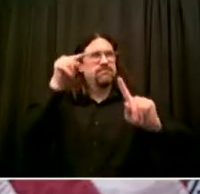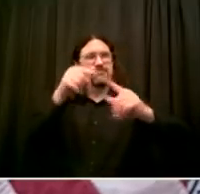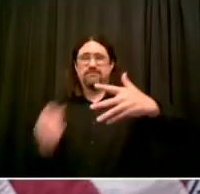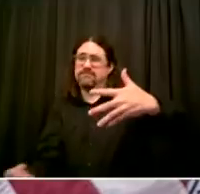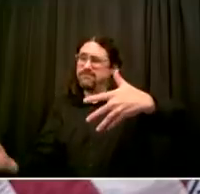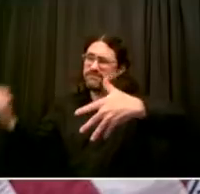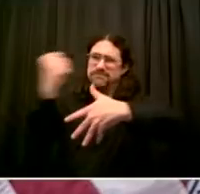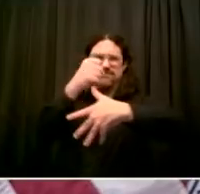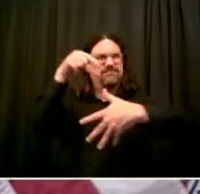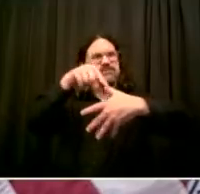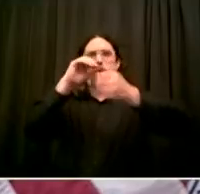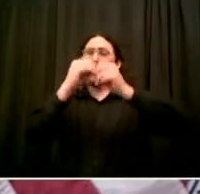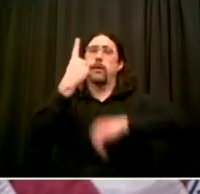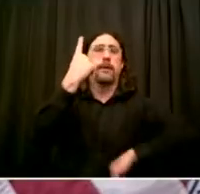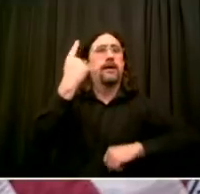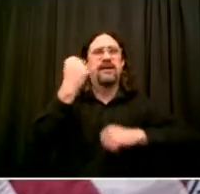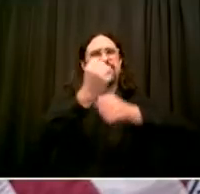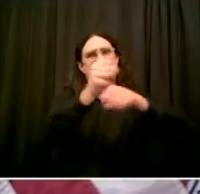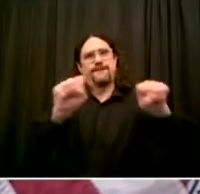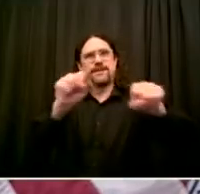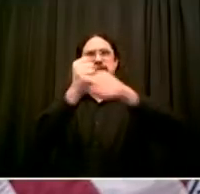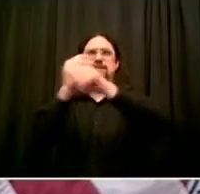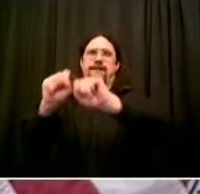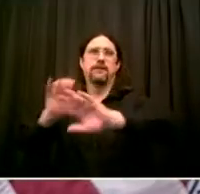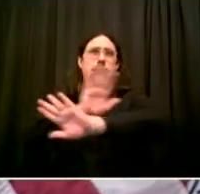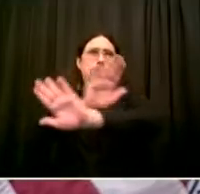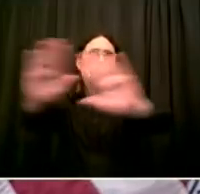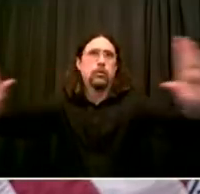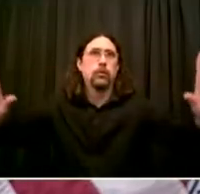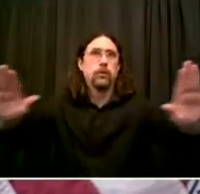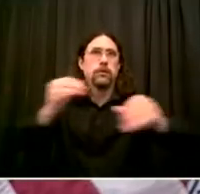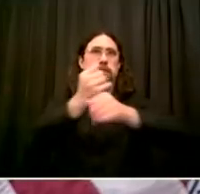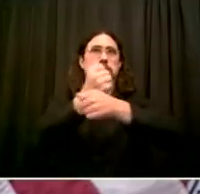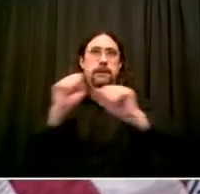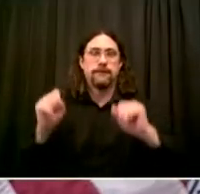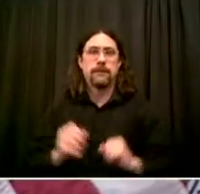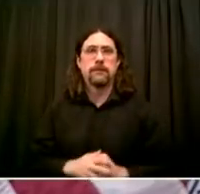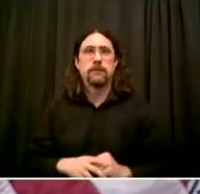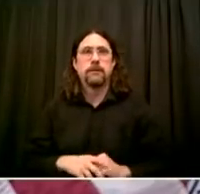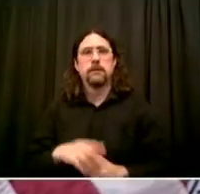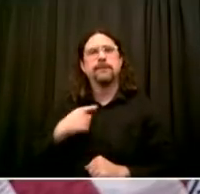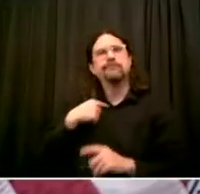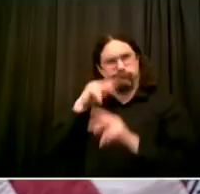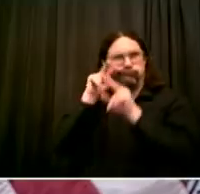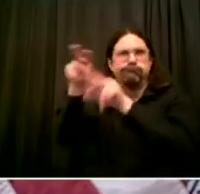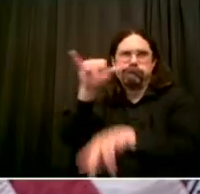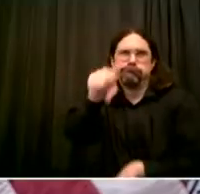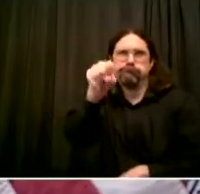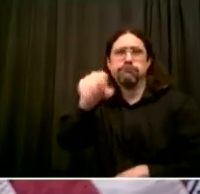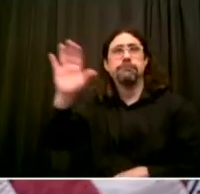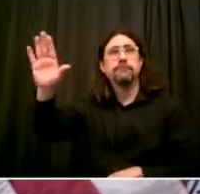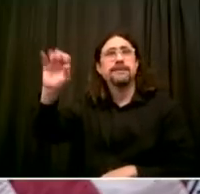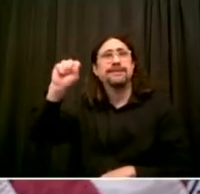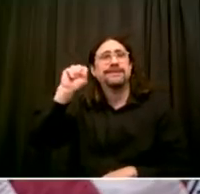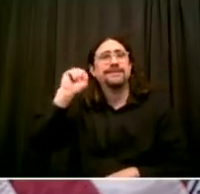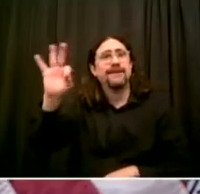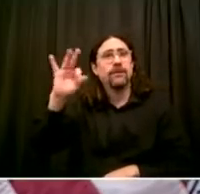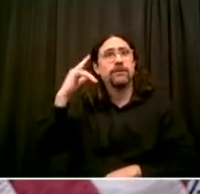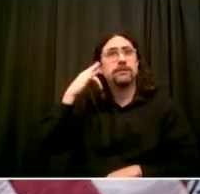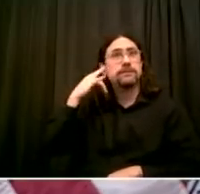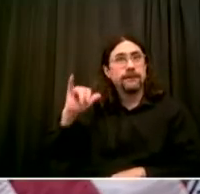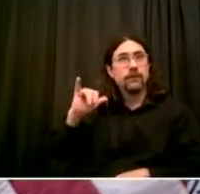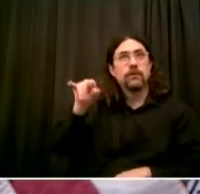reasons. So we look at other people's ideas and approaches, we look at them all over the world, but we know our circumstance is particular, and we are very much